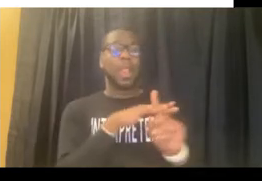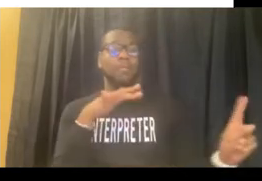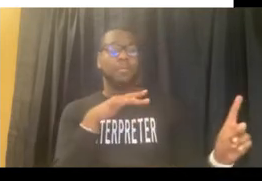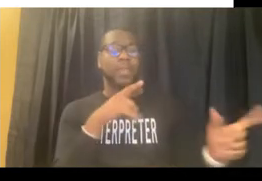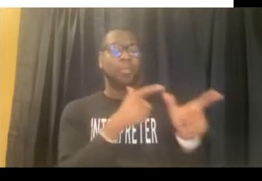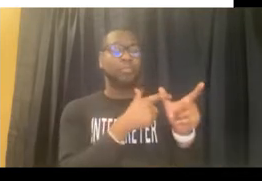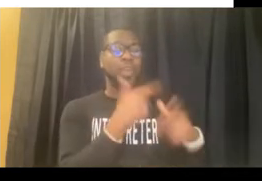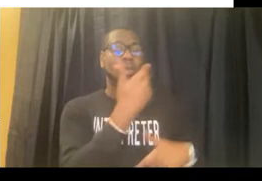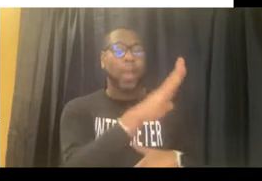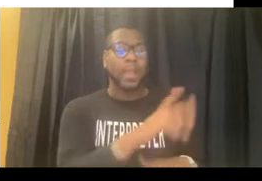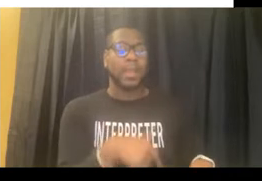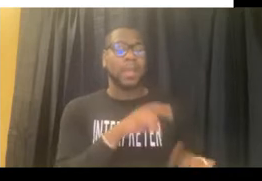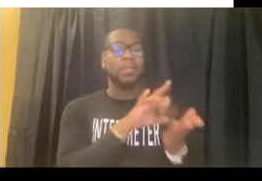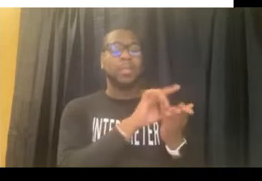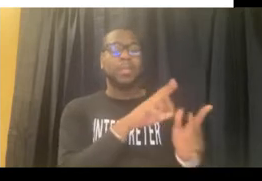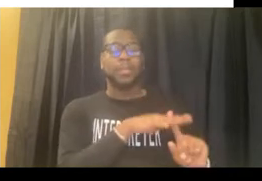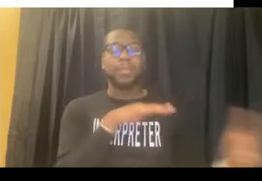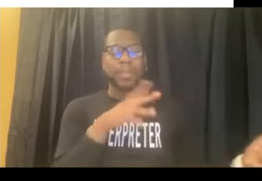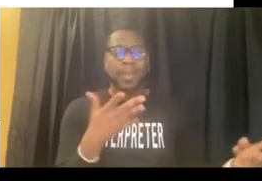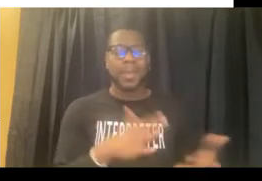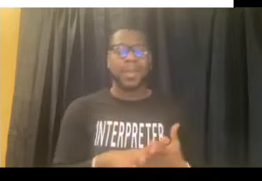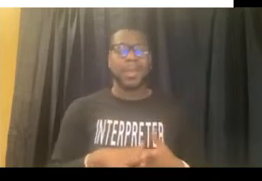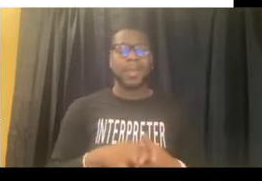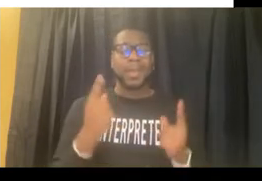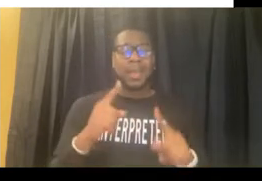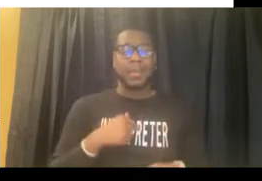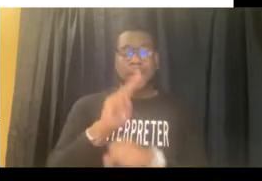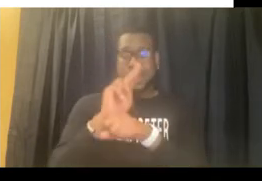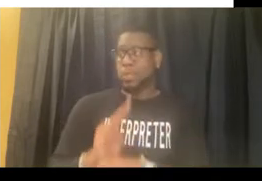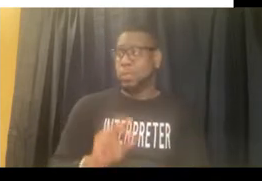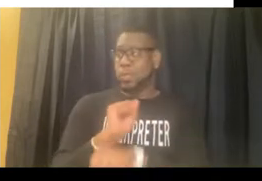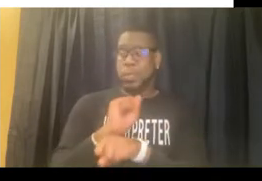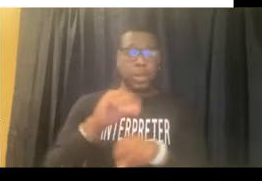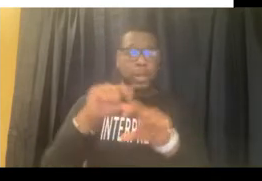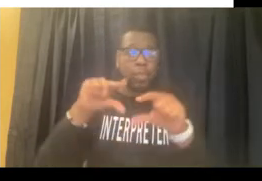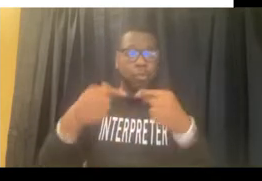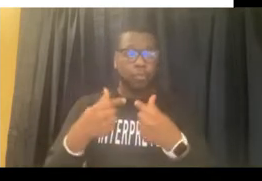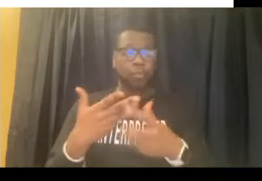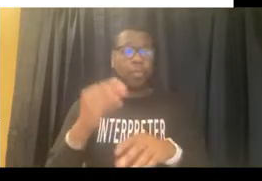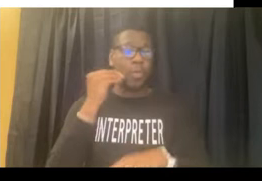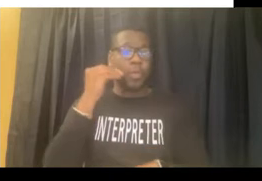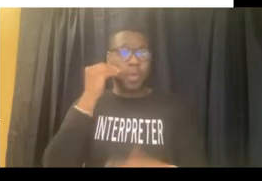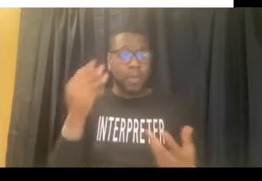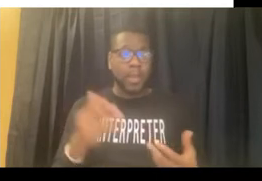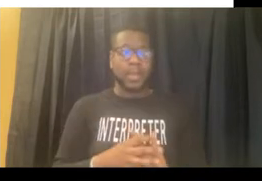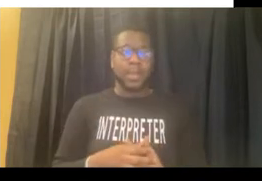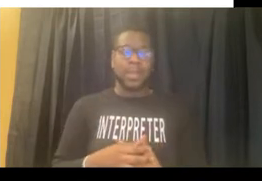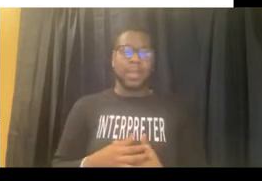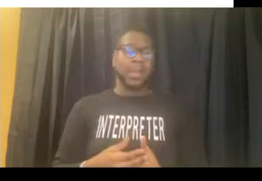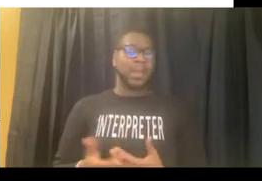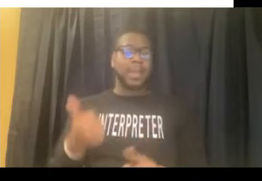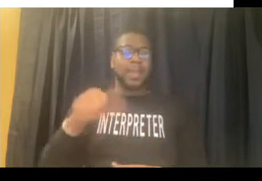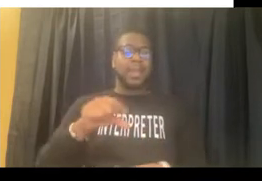setting with young women and girls. And oftentimes within that setting, if anytime our girls went